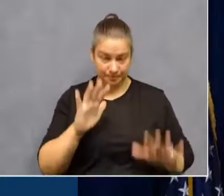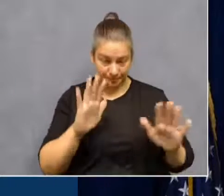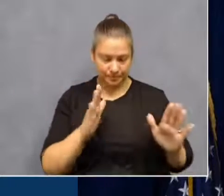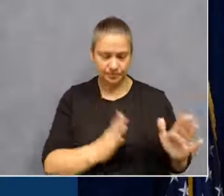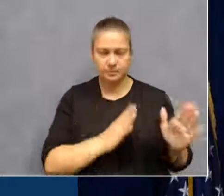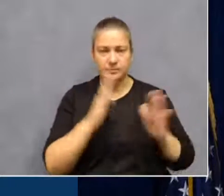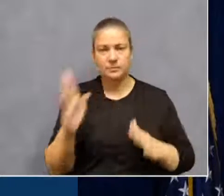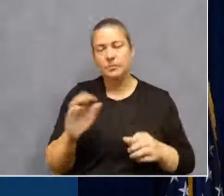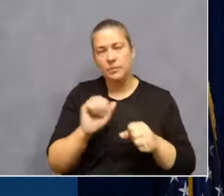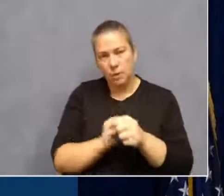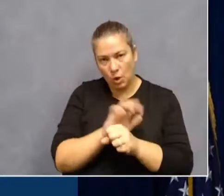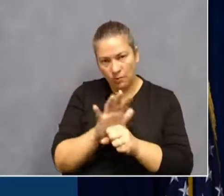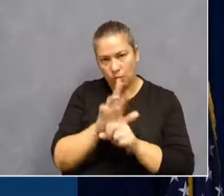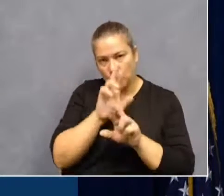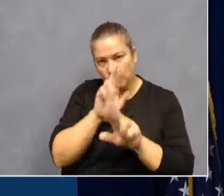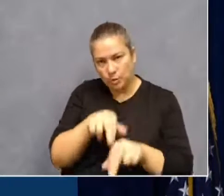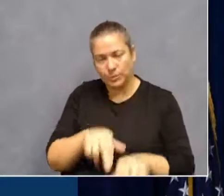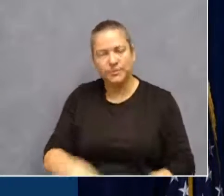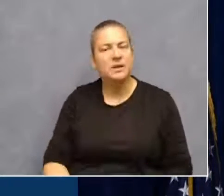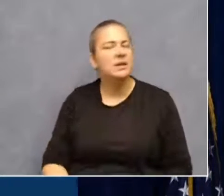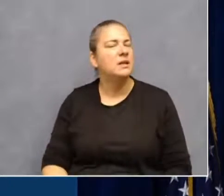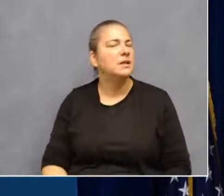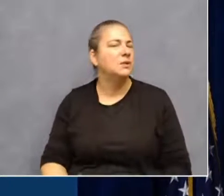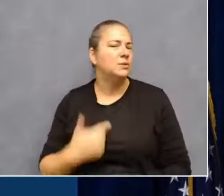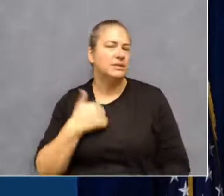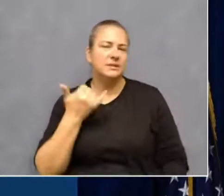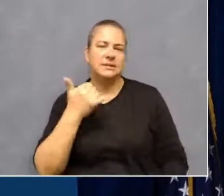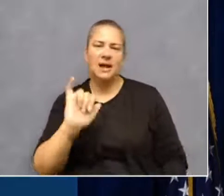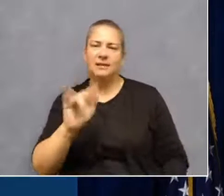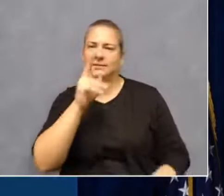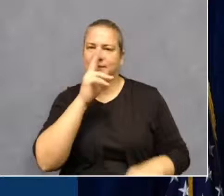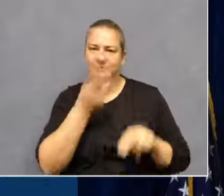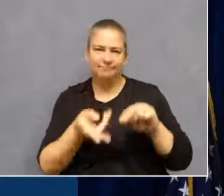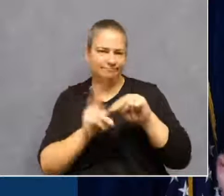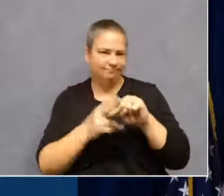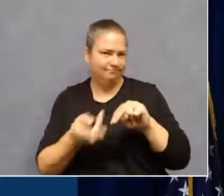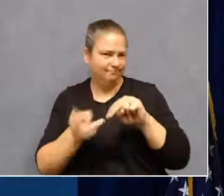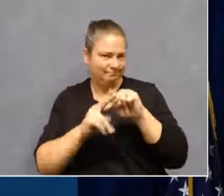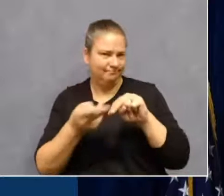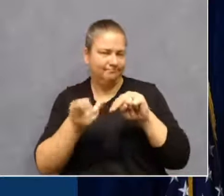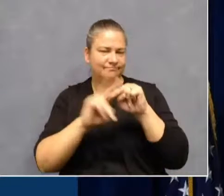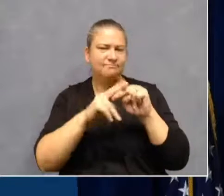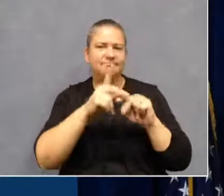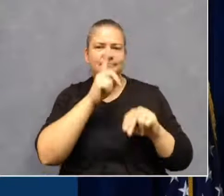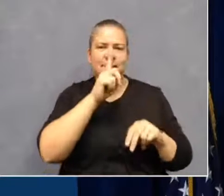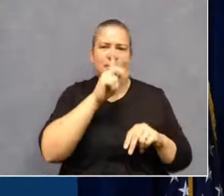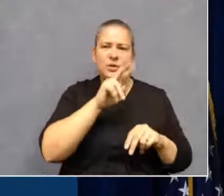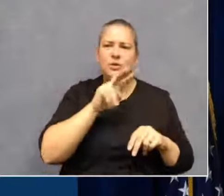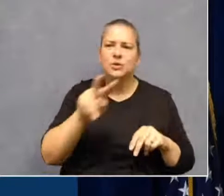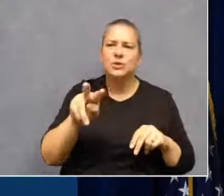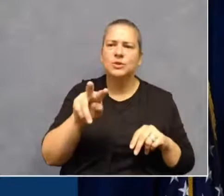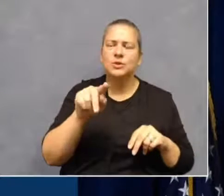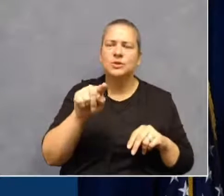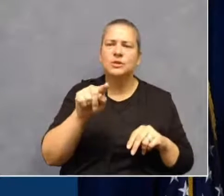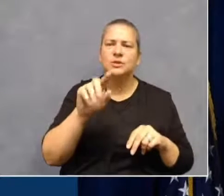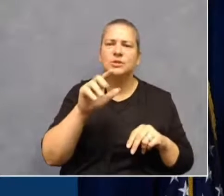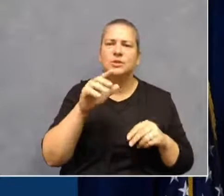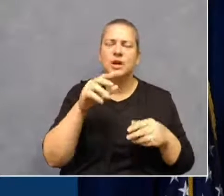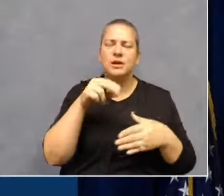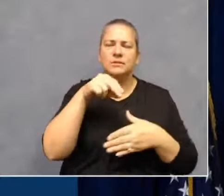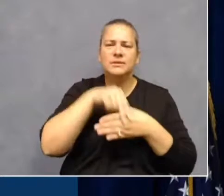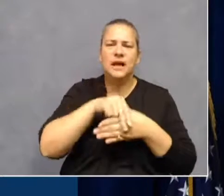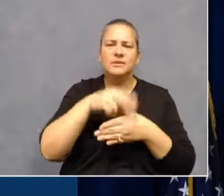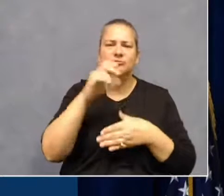continue to see cases escalate. I'm going to ask that they put up what I call our stair stepper chart, which